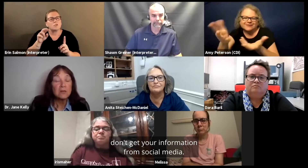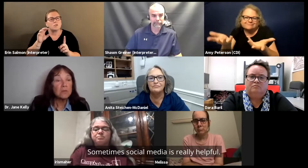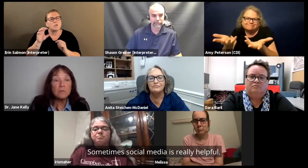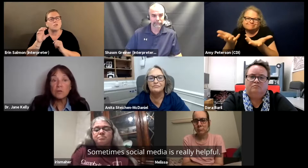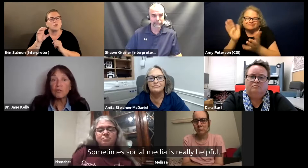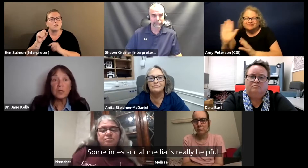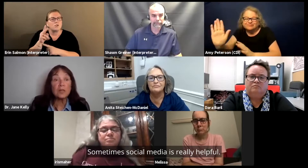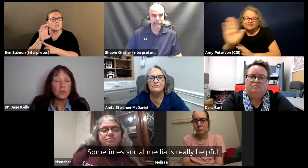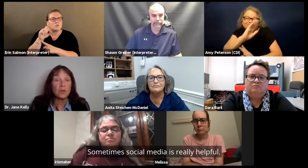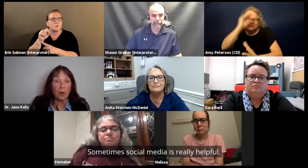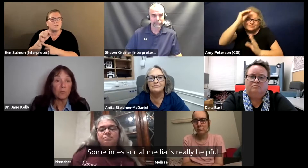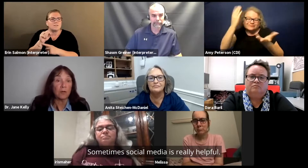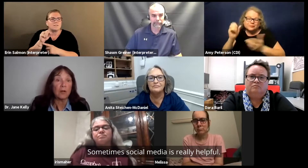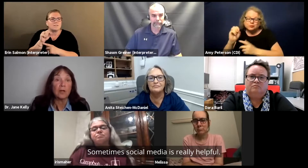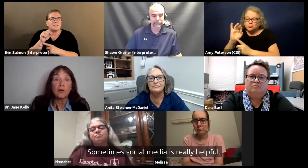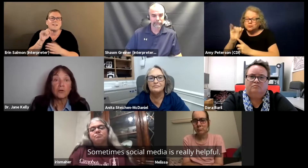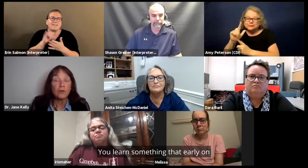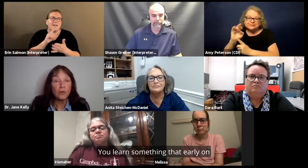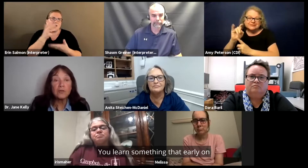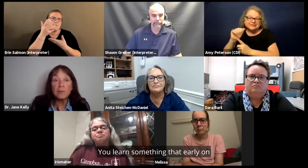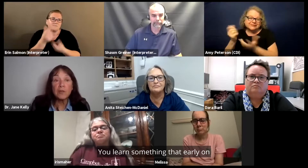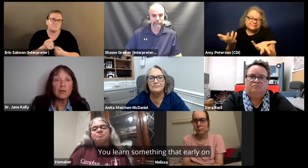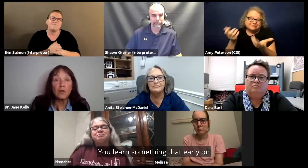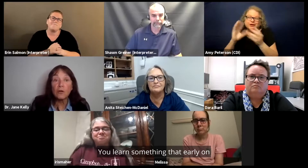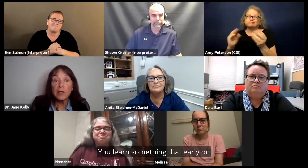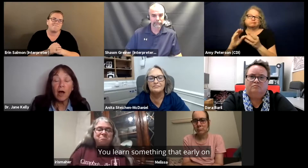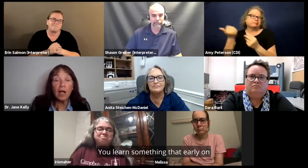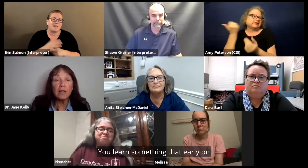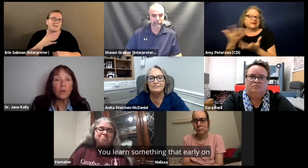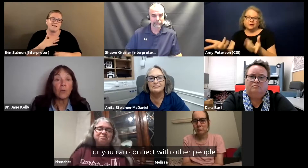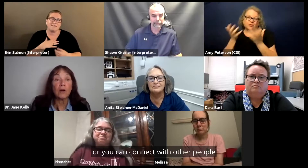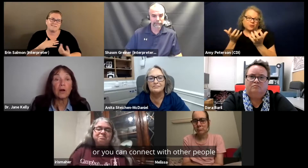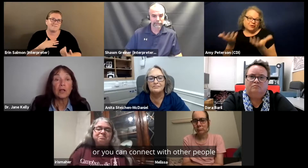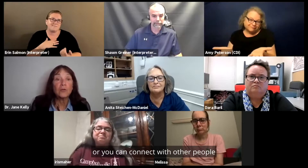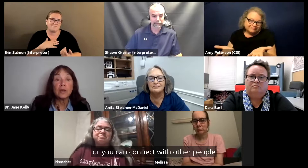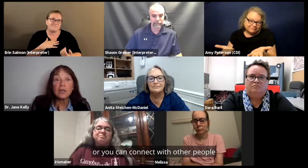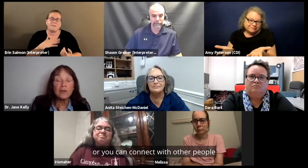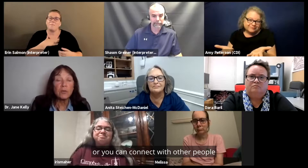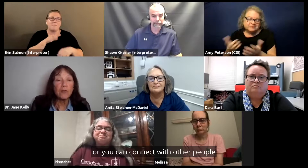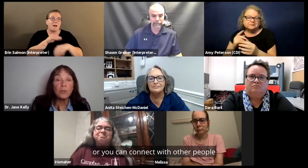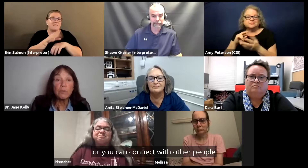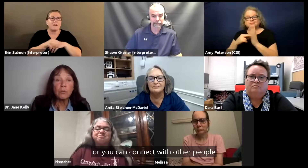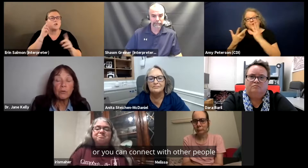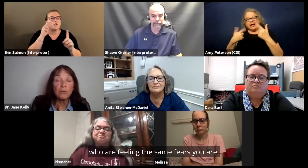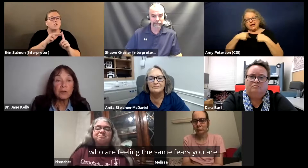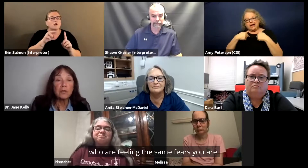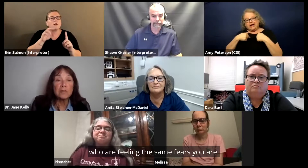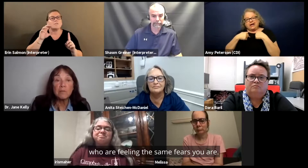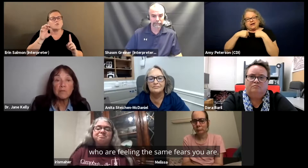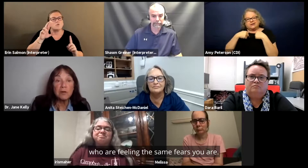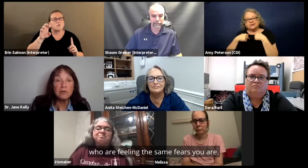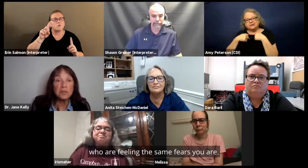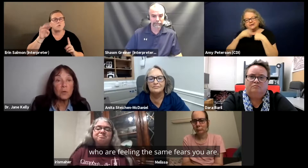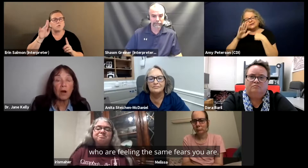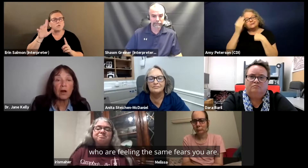media. Sometimes social media is really helpful. You know, you learn something that early on, or you can connect with other people who are feeling the